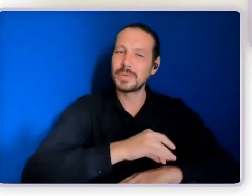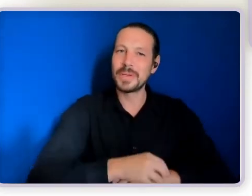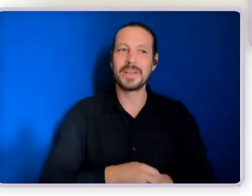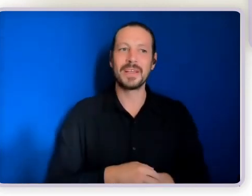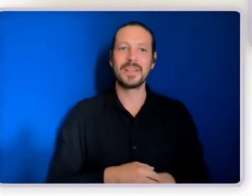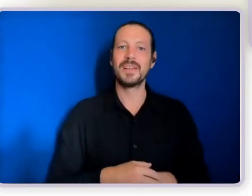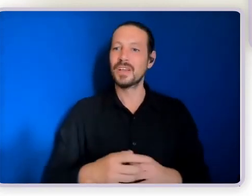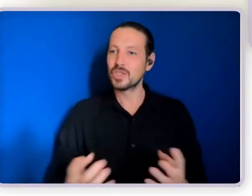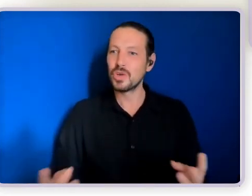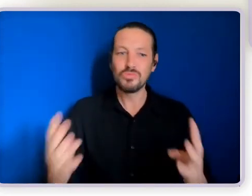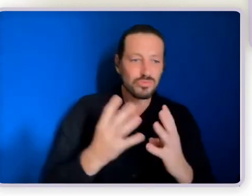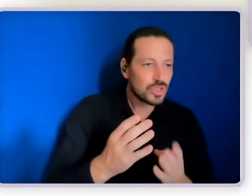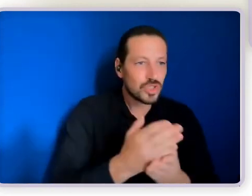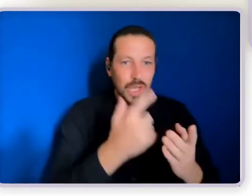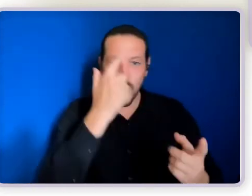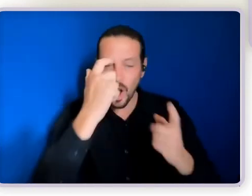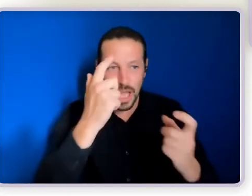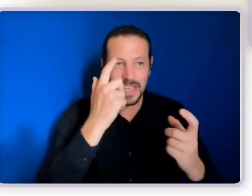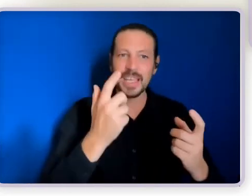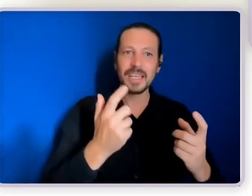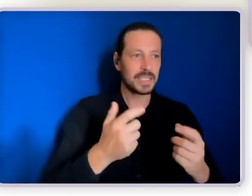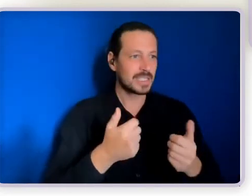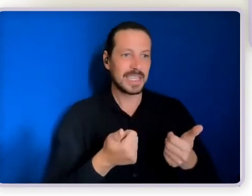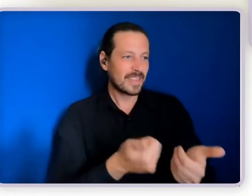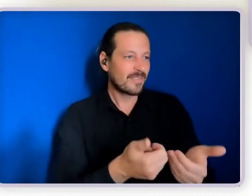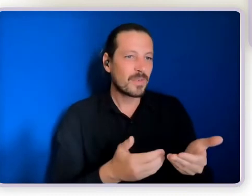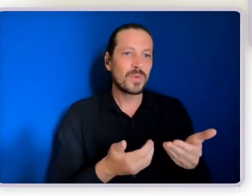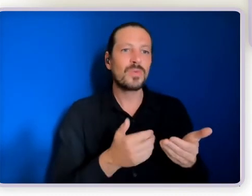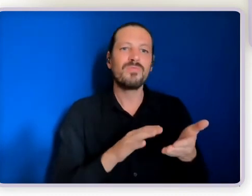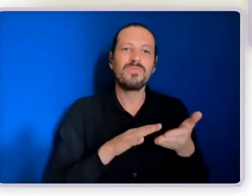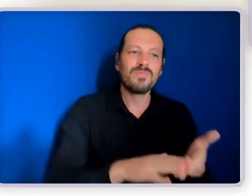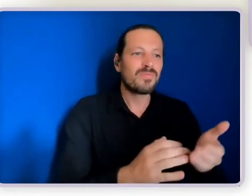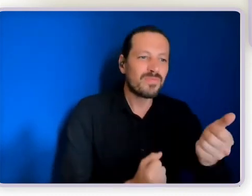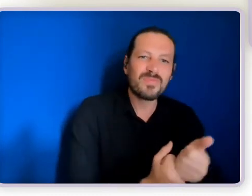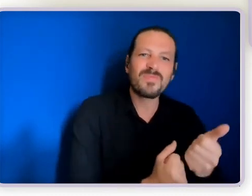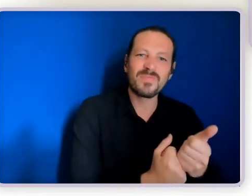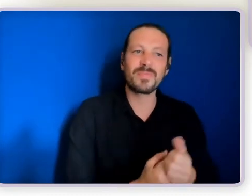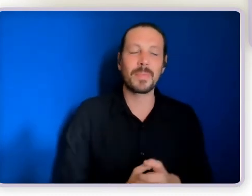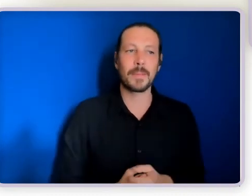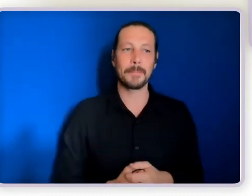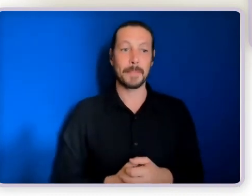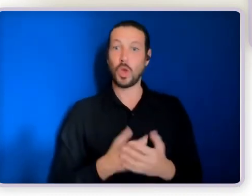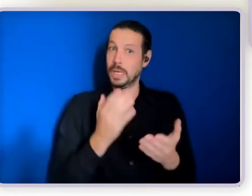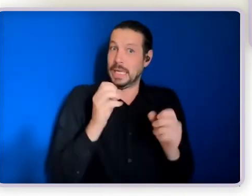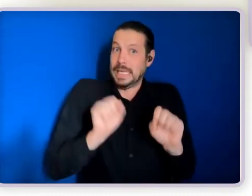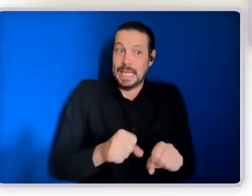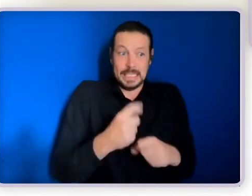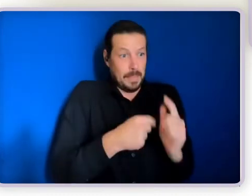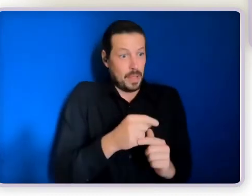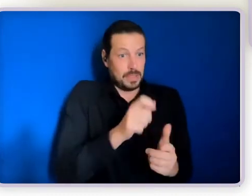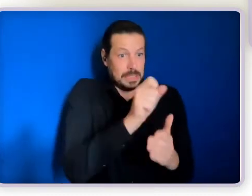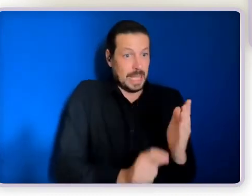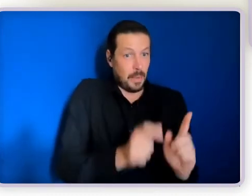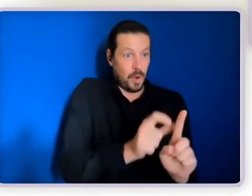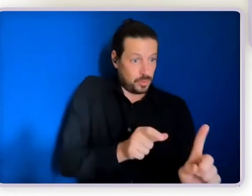practical assistance you know from each other as well so it's all about the circle focus person the person at the center but also every circle